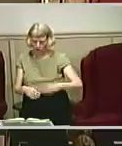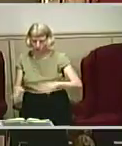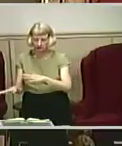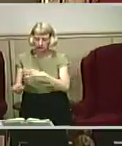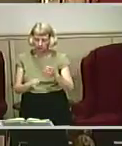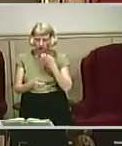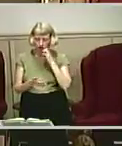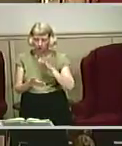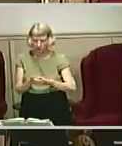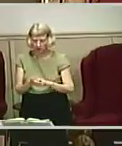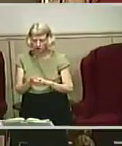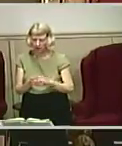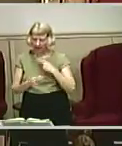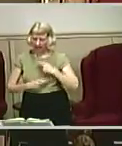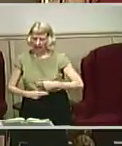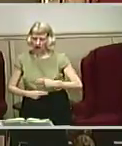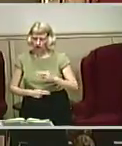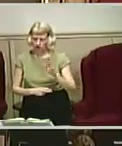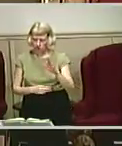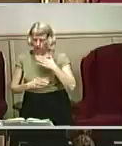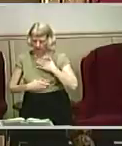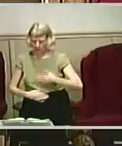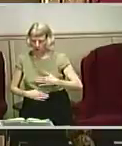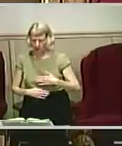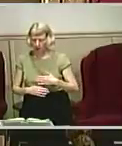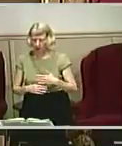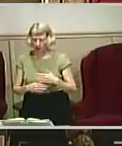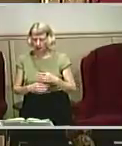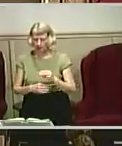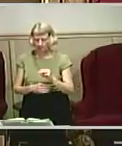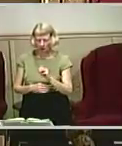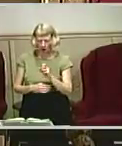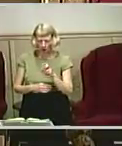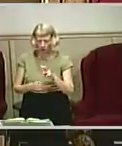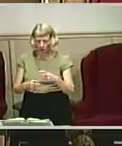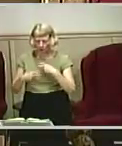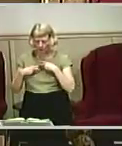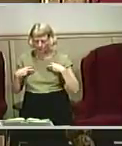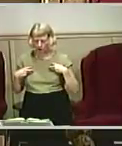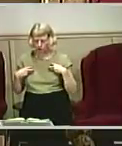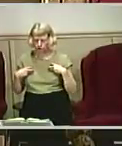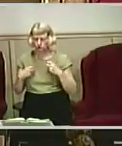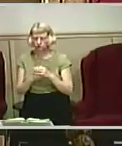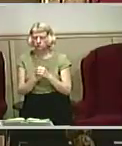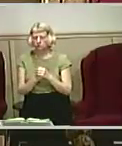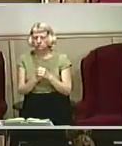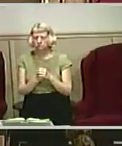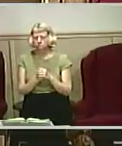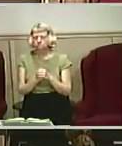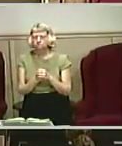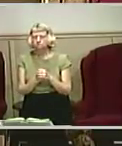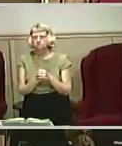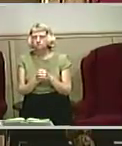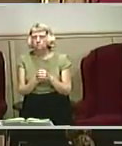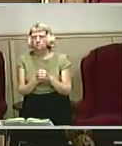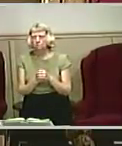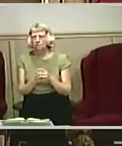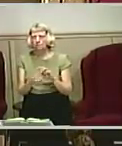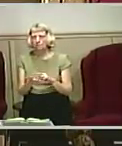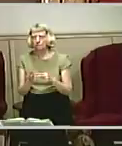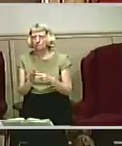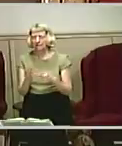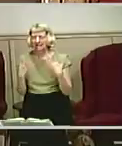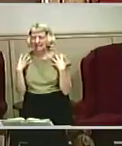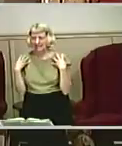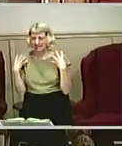from evil, it shall be health to thy navel and marrow to thy bones. It shall be health to thy navel and marrow to thy bones. There will be